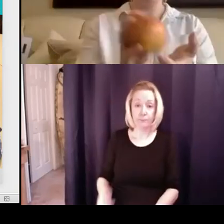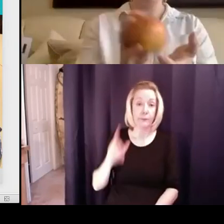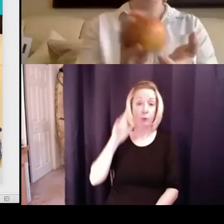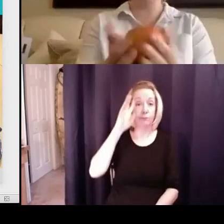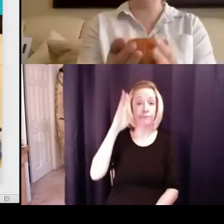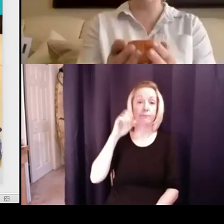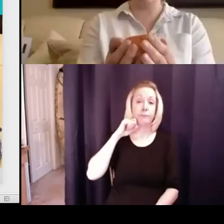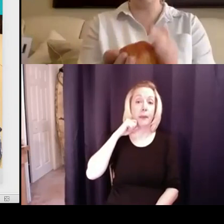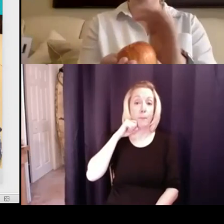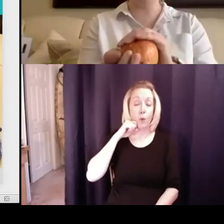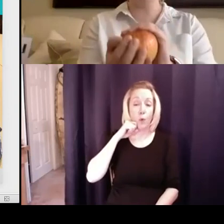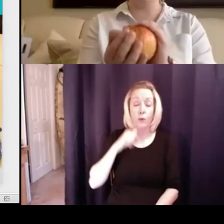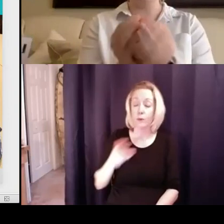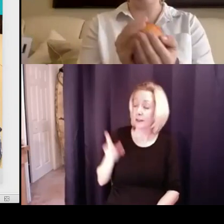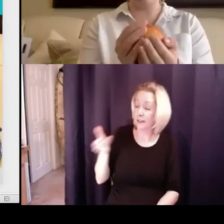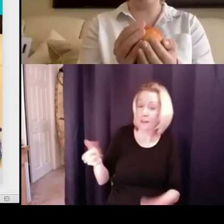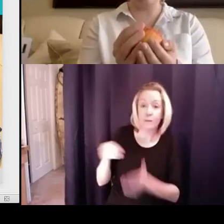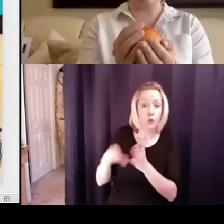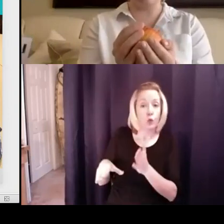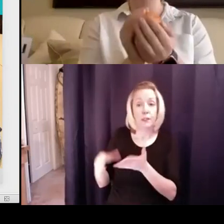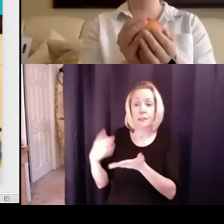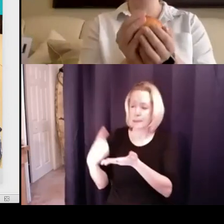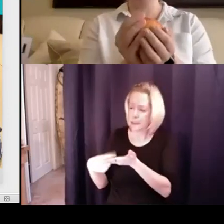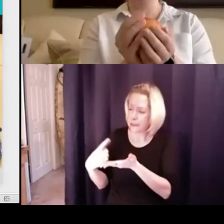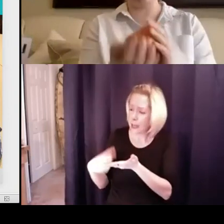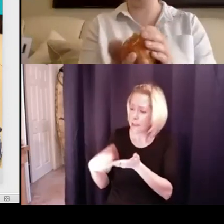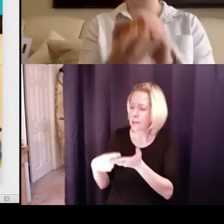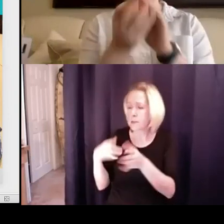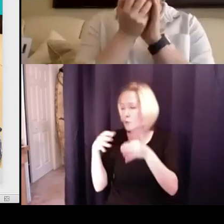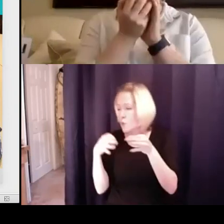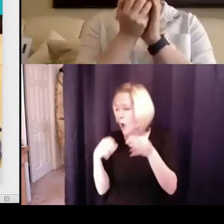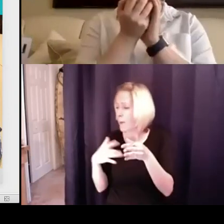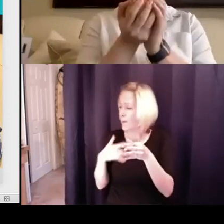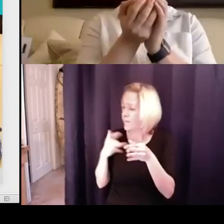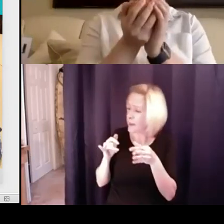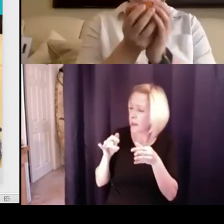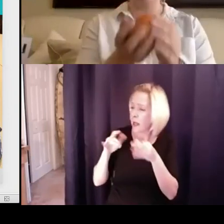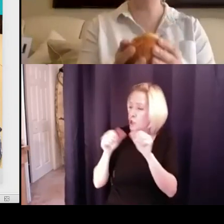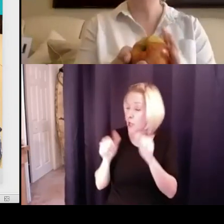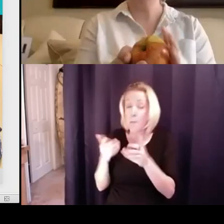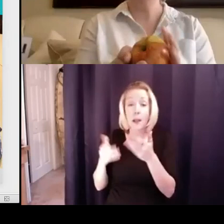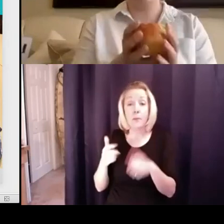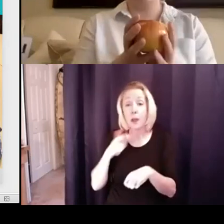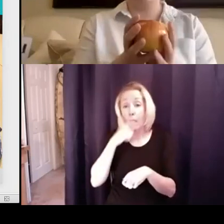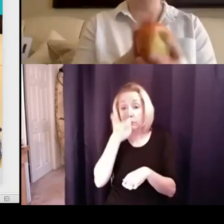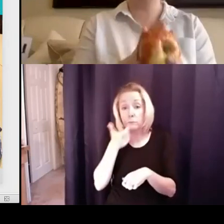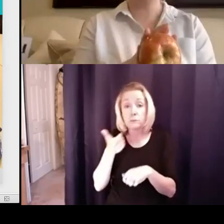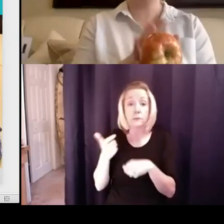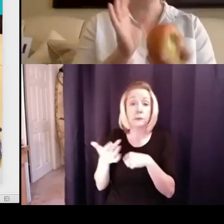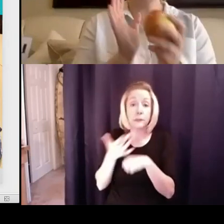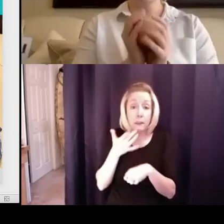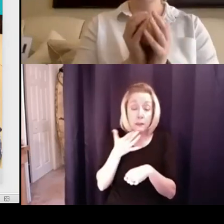apple and I'm giving it to the child. We can talk about the salient features of the apple. Maybe they even taste the apple.